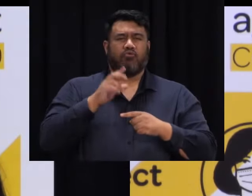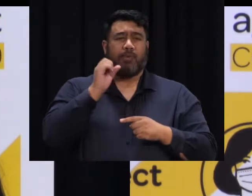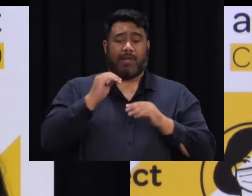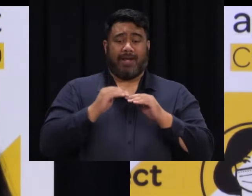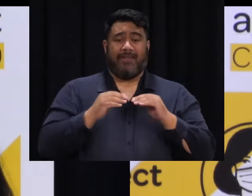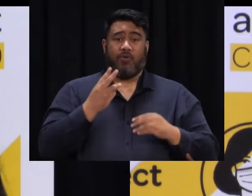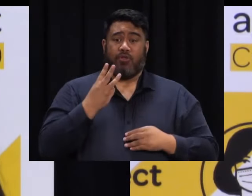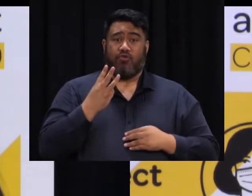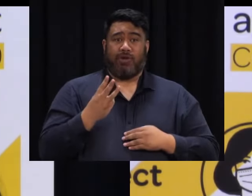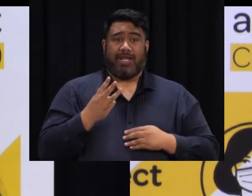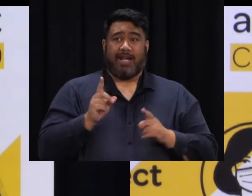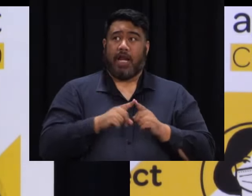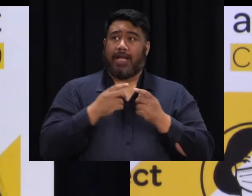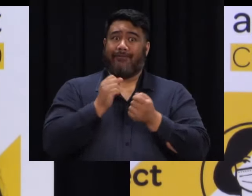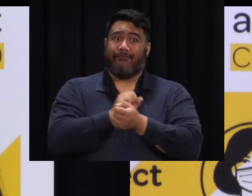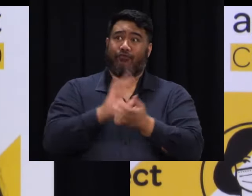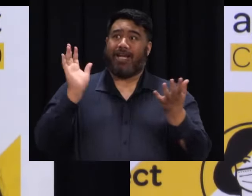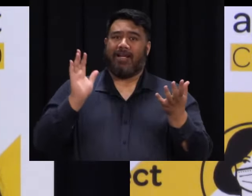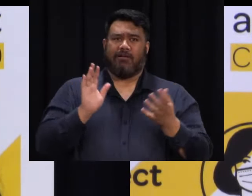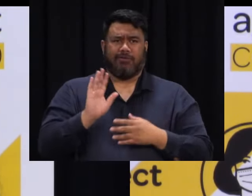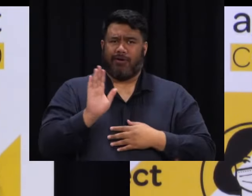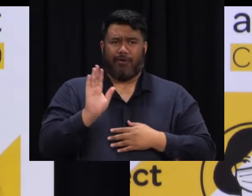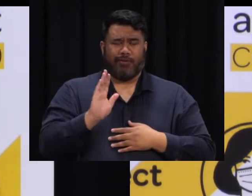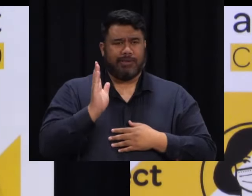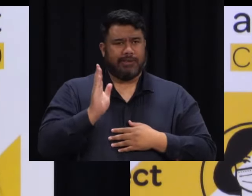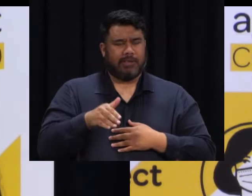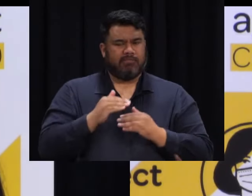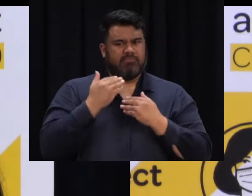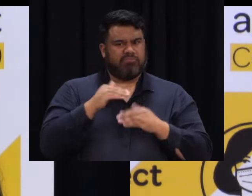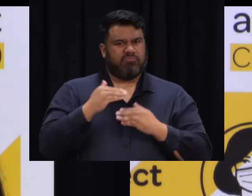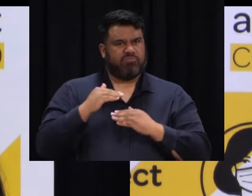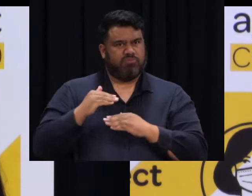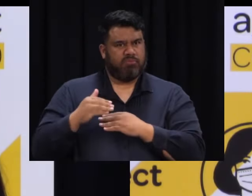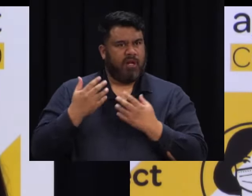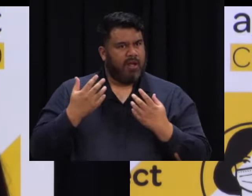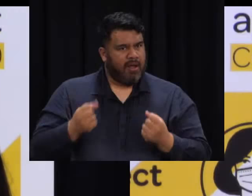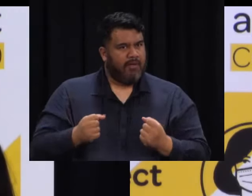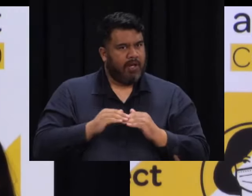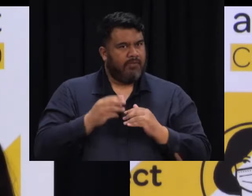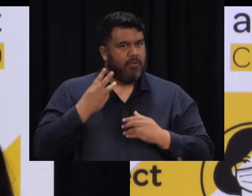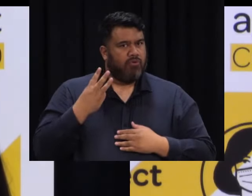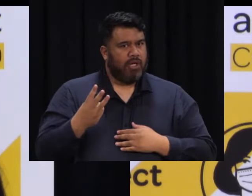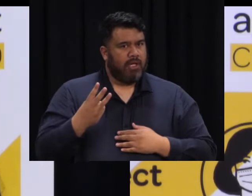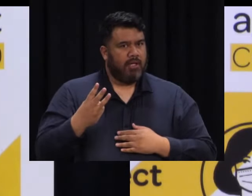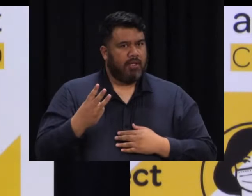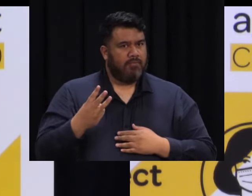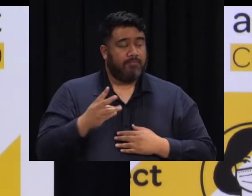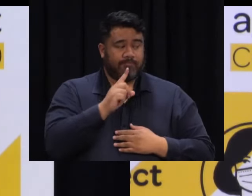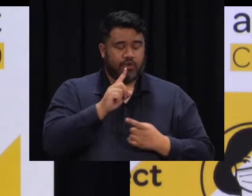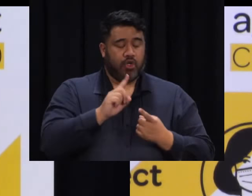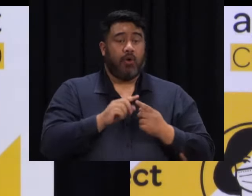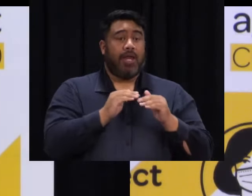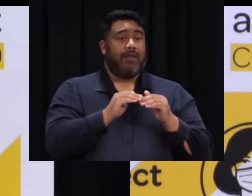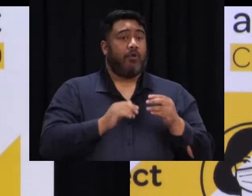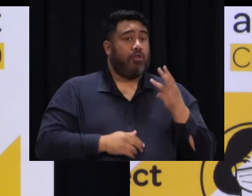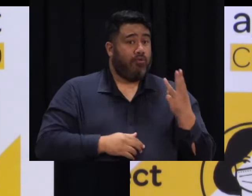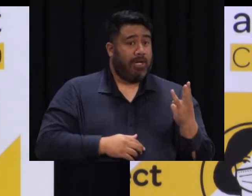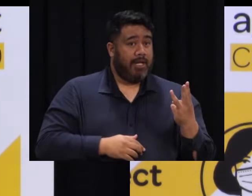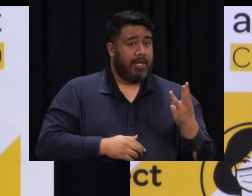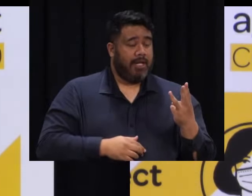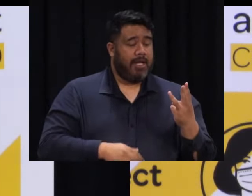highly restrictive, and we're confident that the alert level 3, alongside the